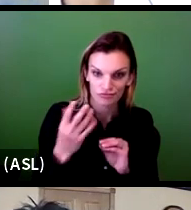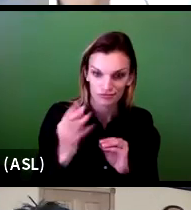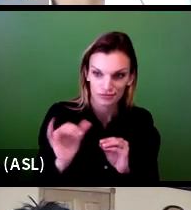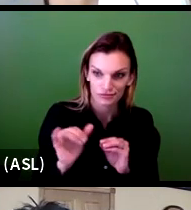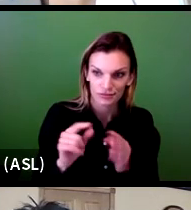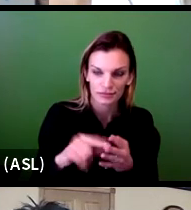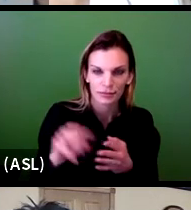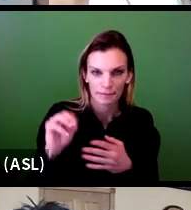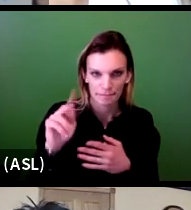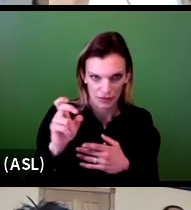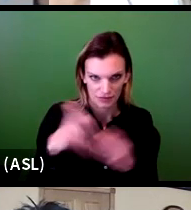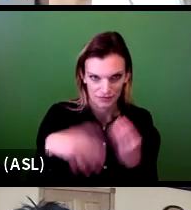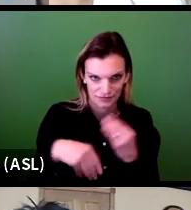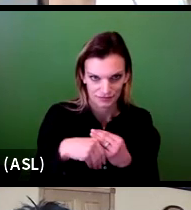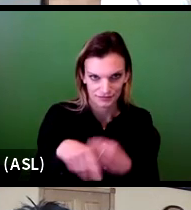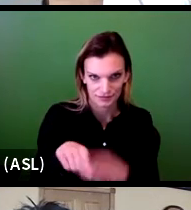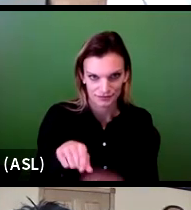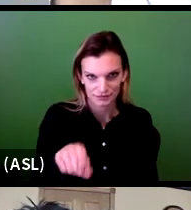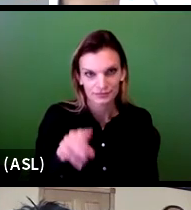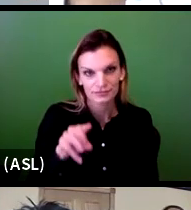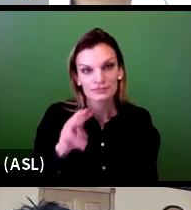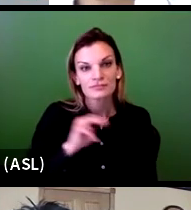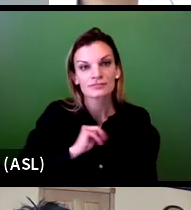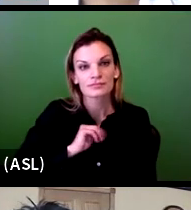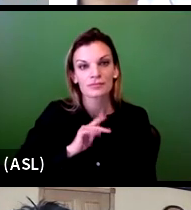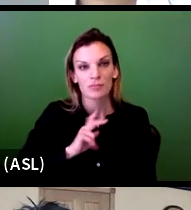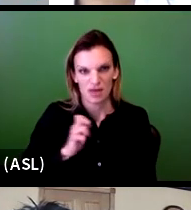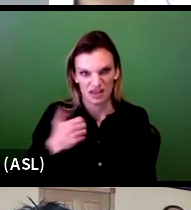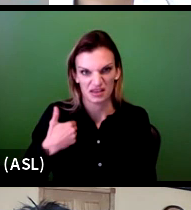I think Mike has something for. Mike.